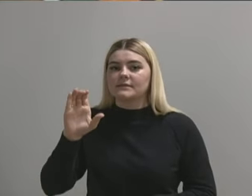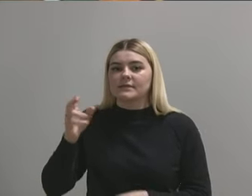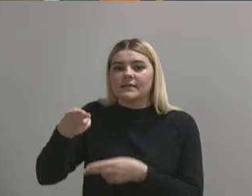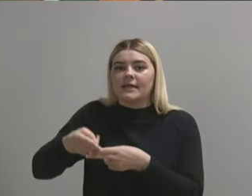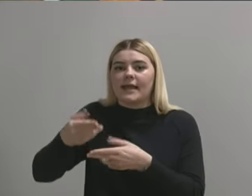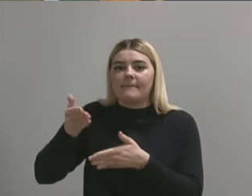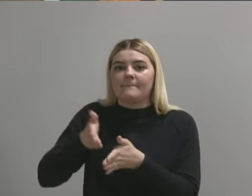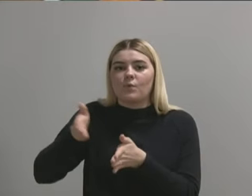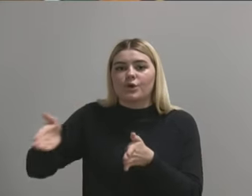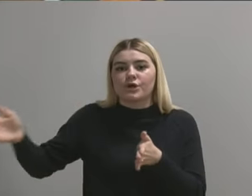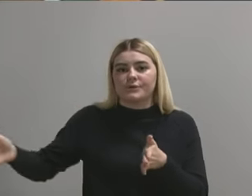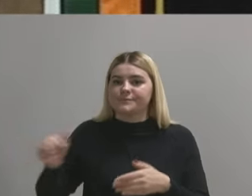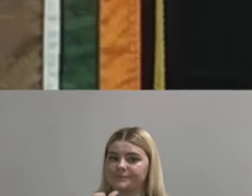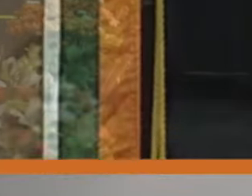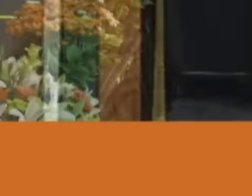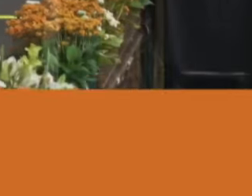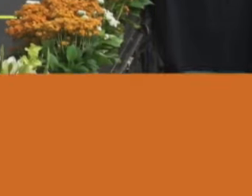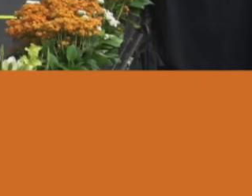order.